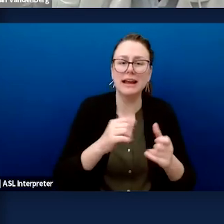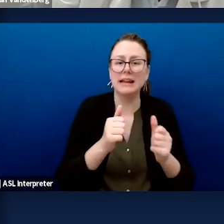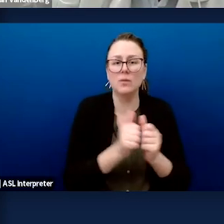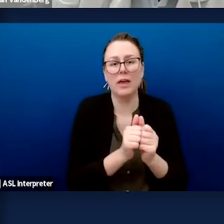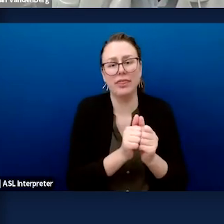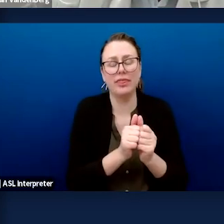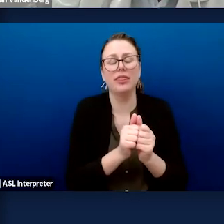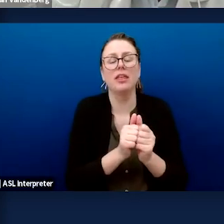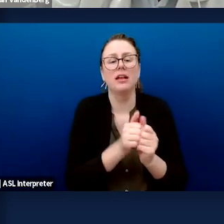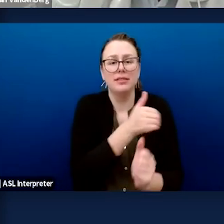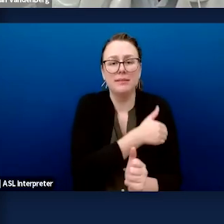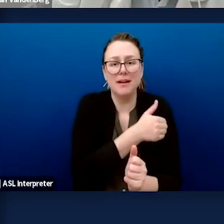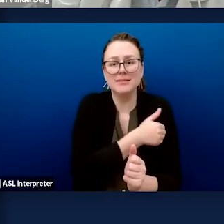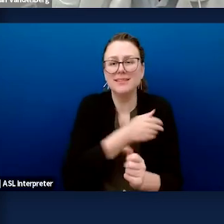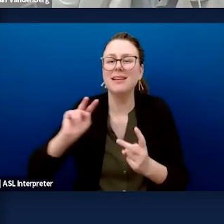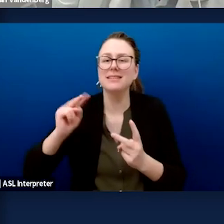absorption as well.